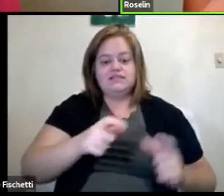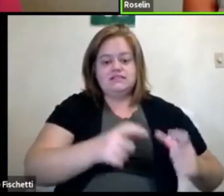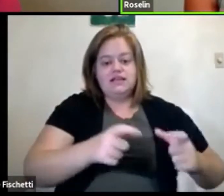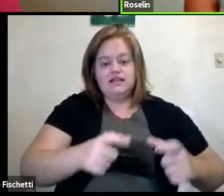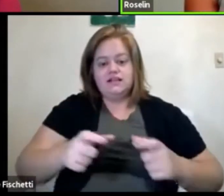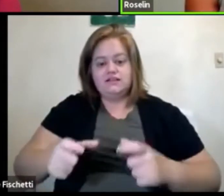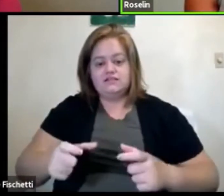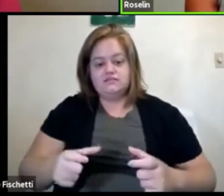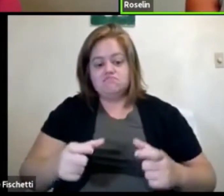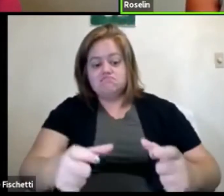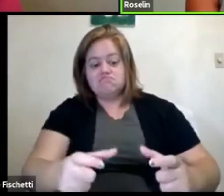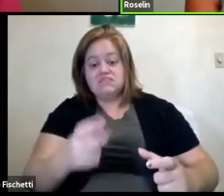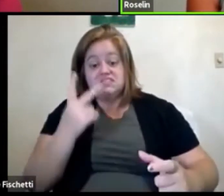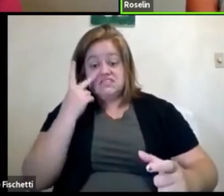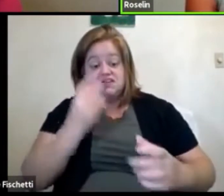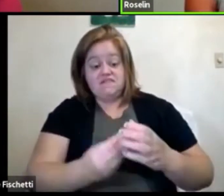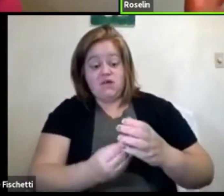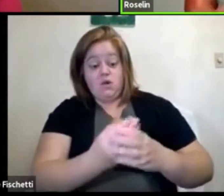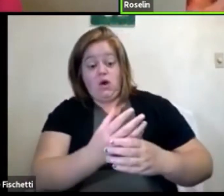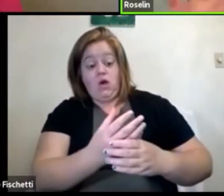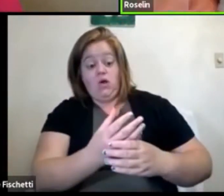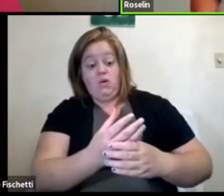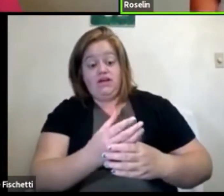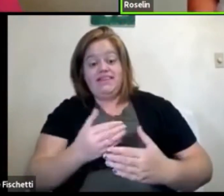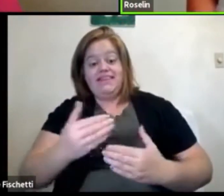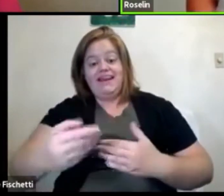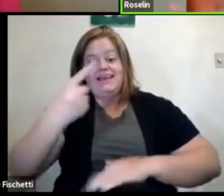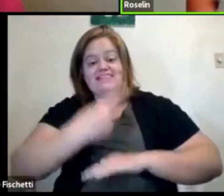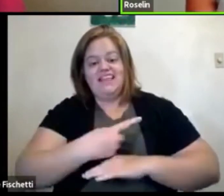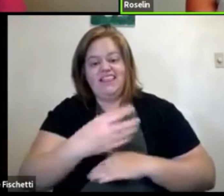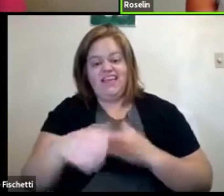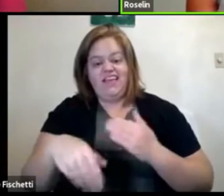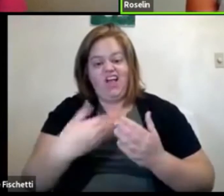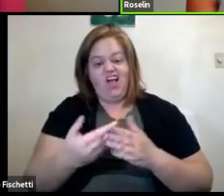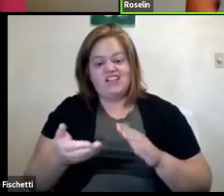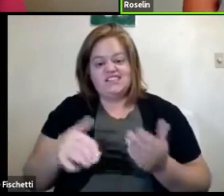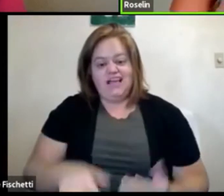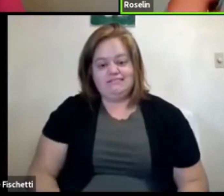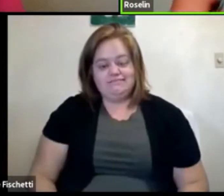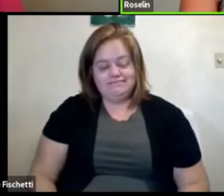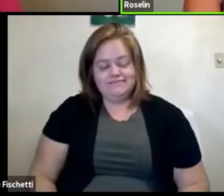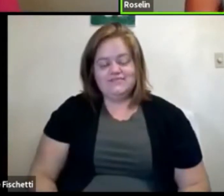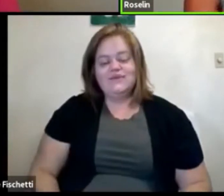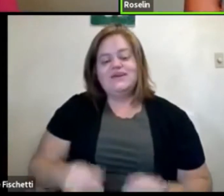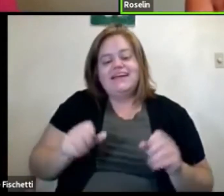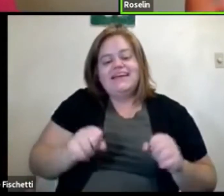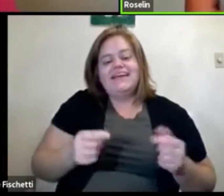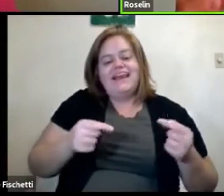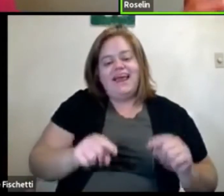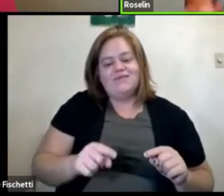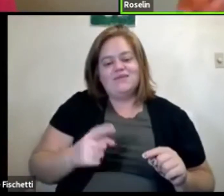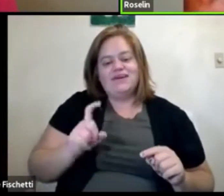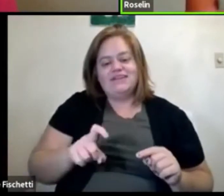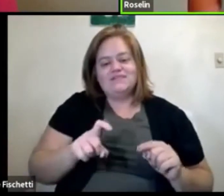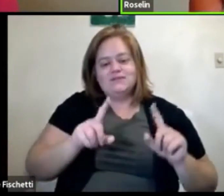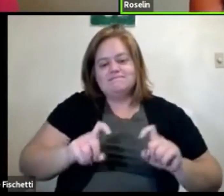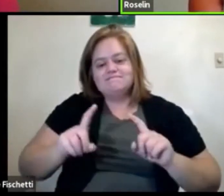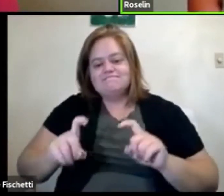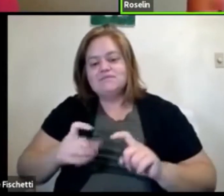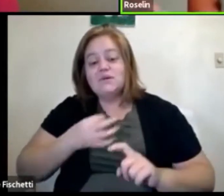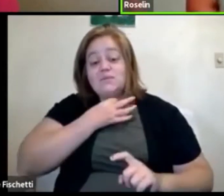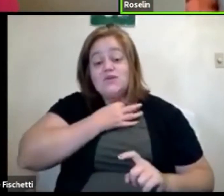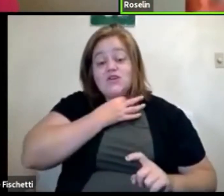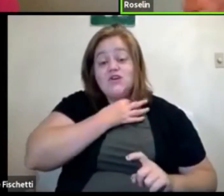incubator, come next day and they're all dead. So, it happens. So it's just exploring. So which one, like I don't work